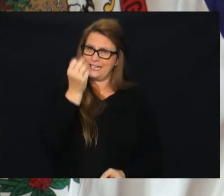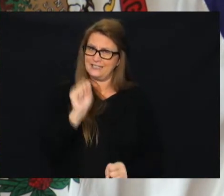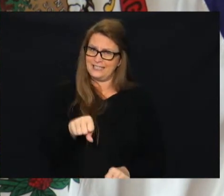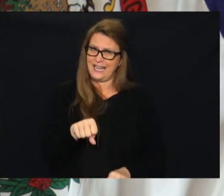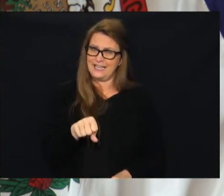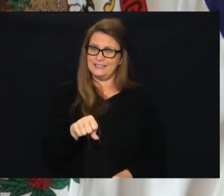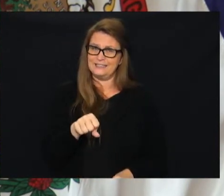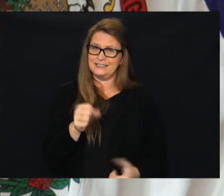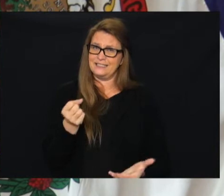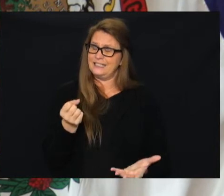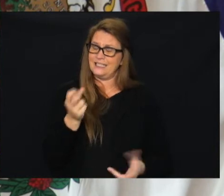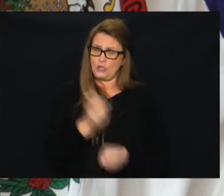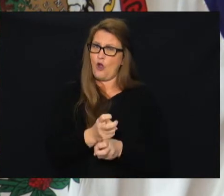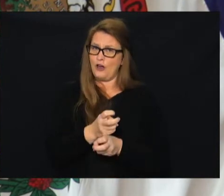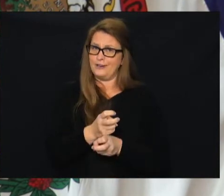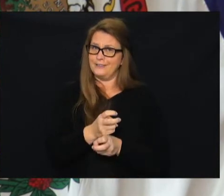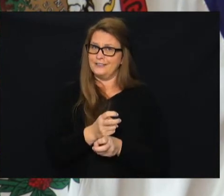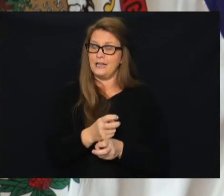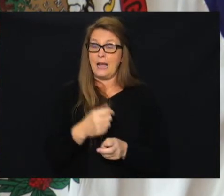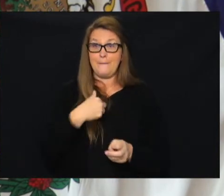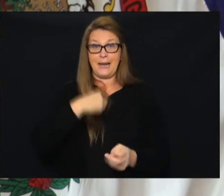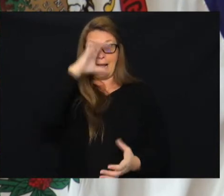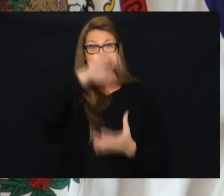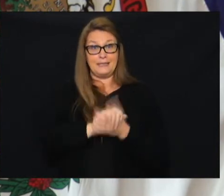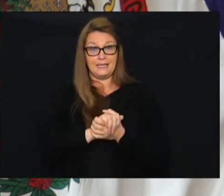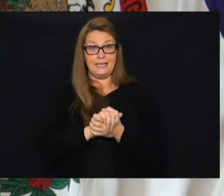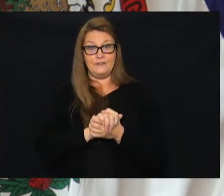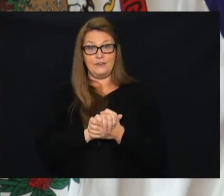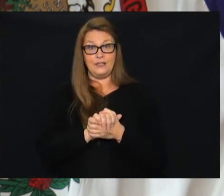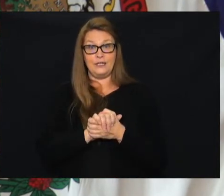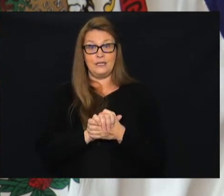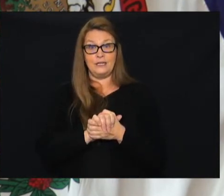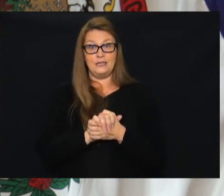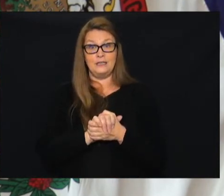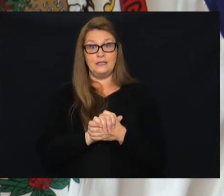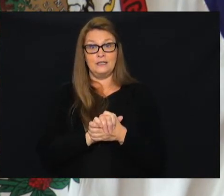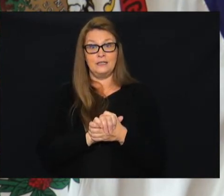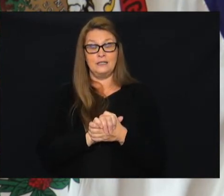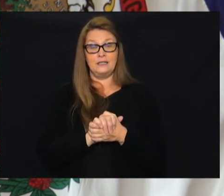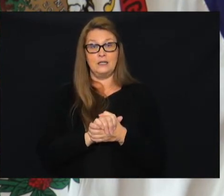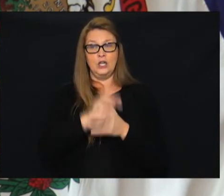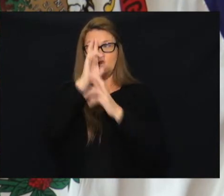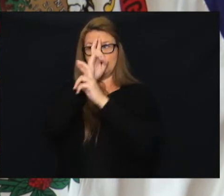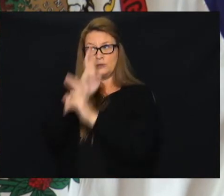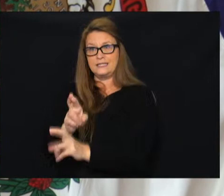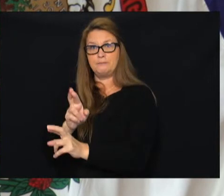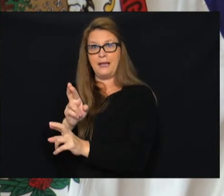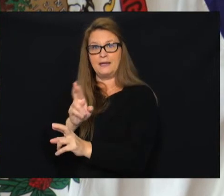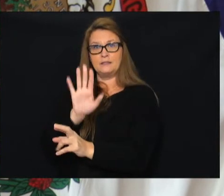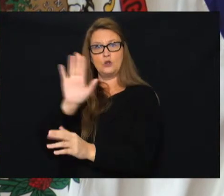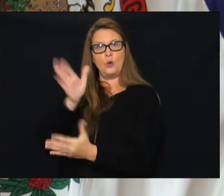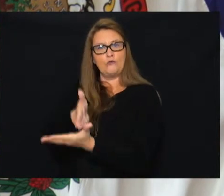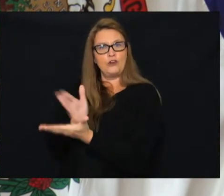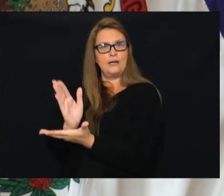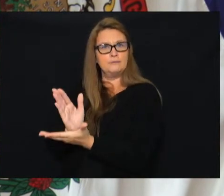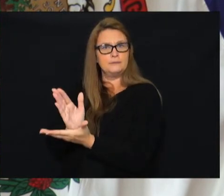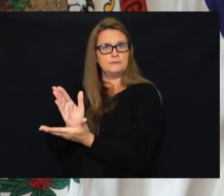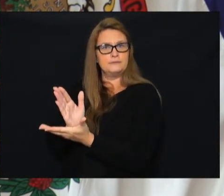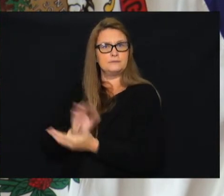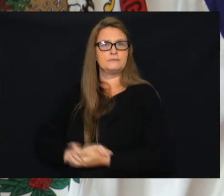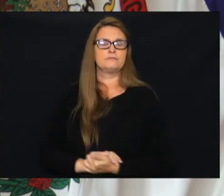it's just tough stuff. I believe with all in me, we need to respect the freedoms in this country,